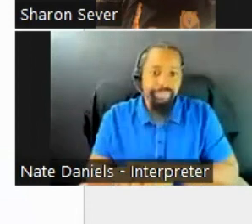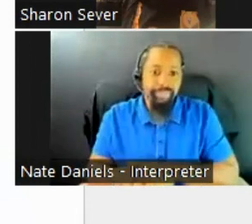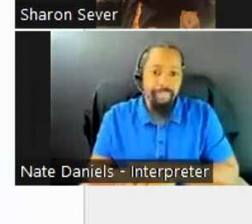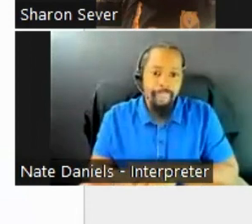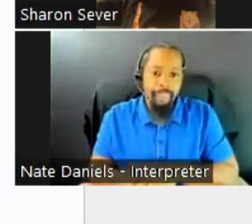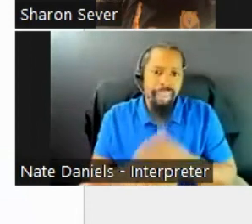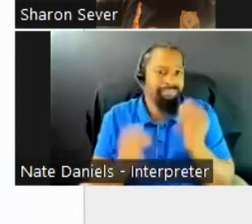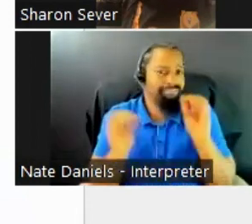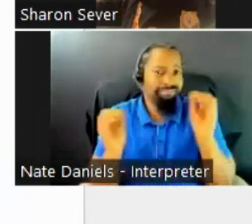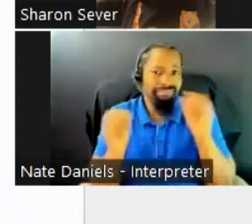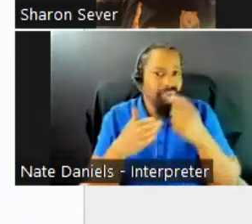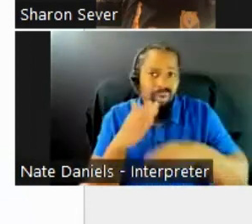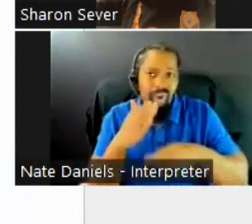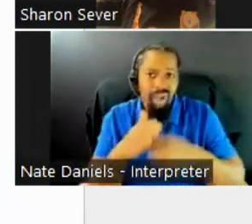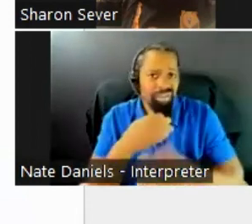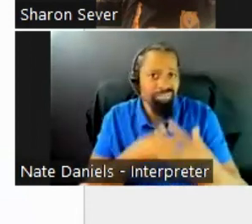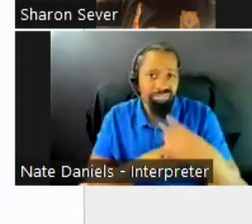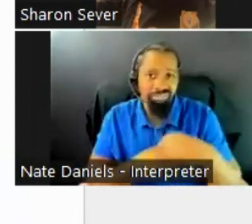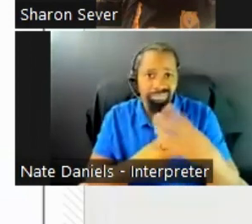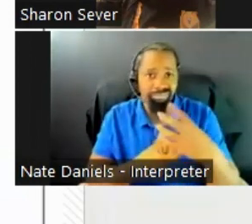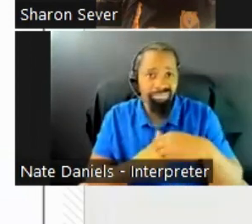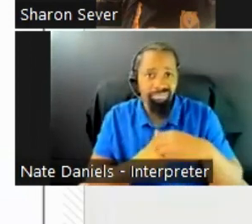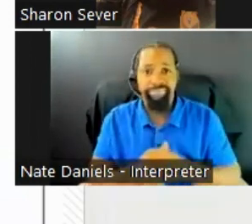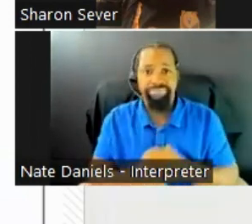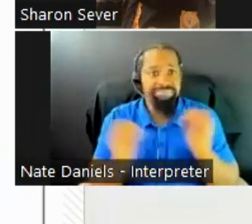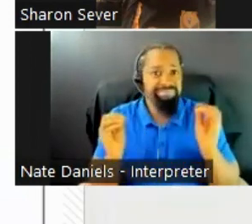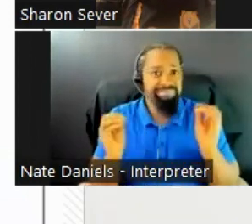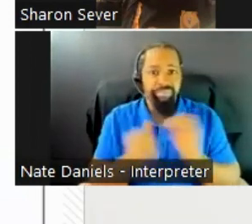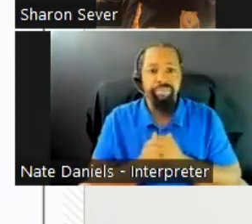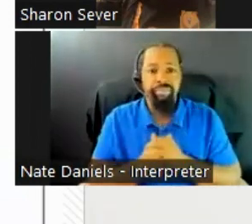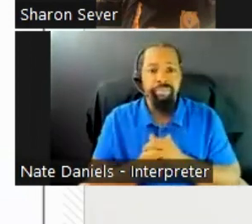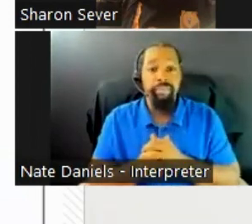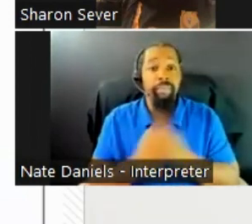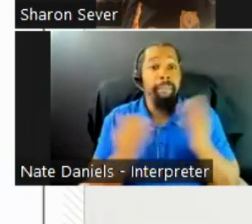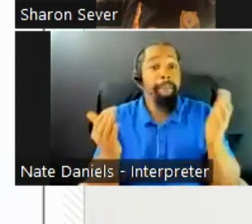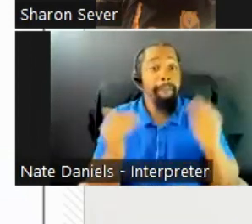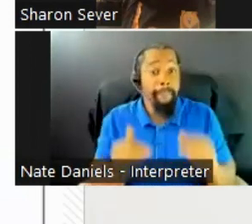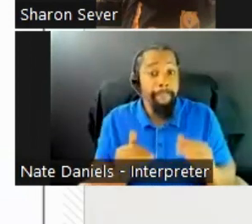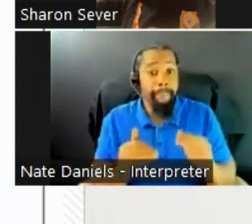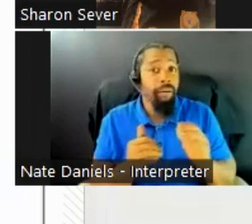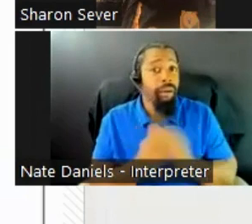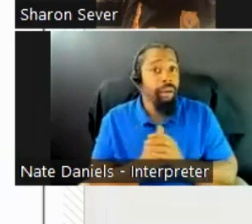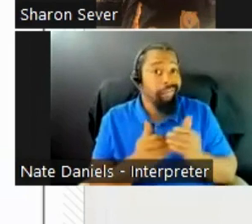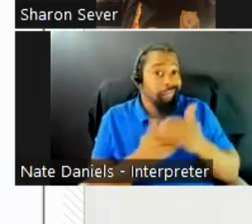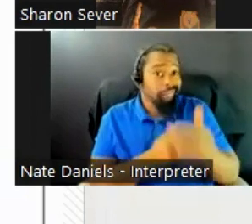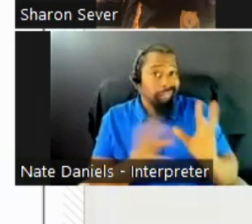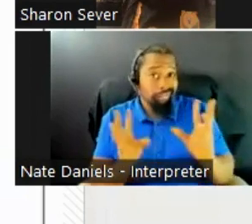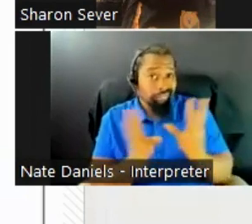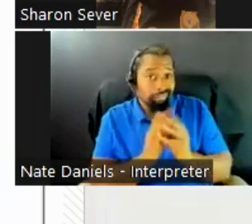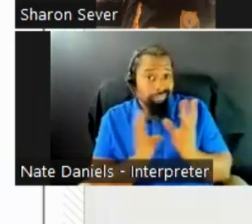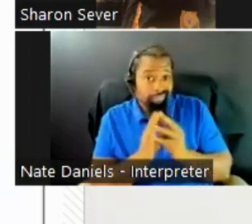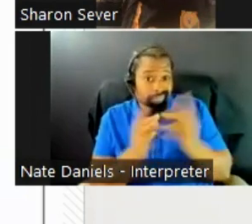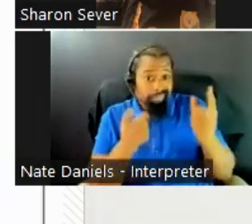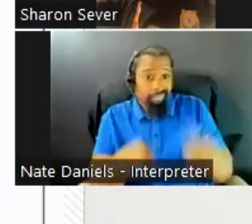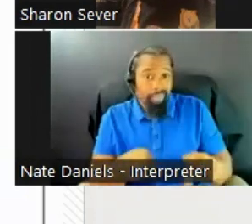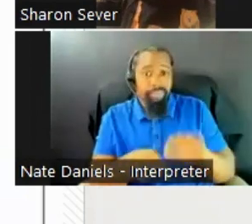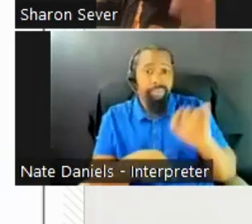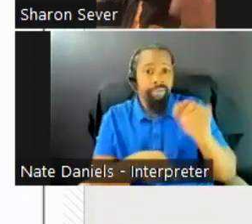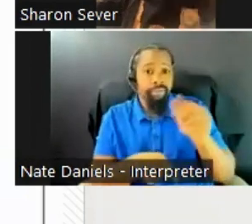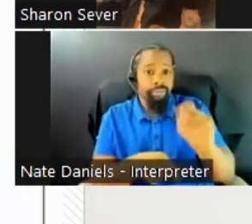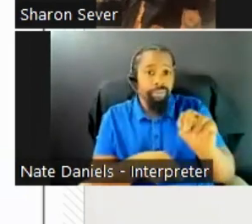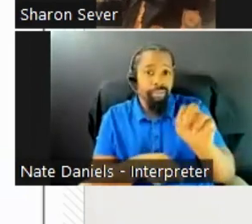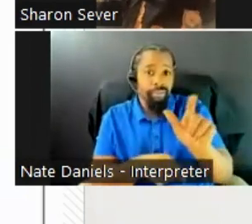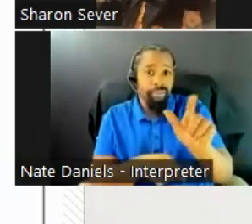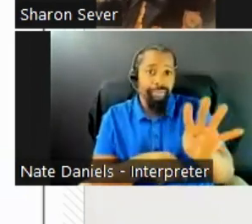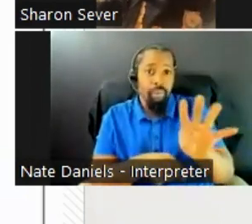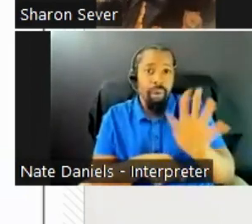Okay. A couple other announcements. We have another webinar coming up later in January, talking to a surgical technician. Keep